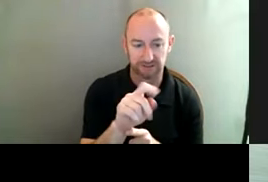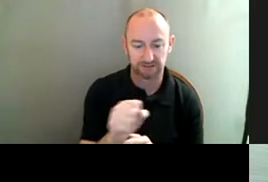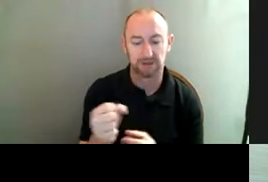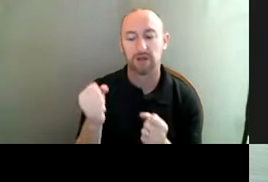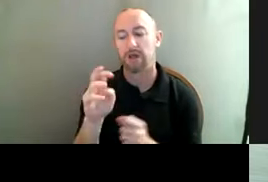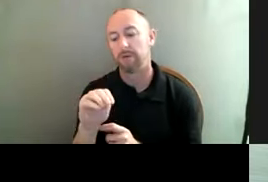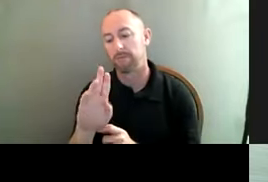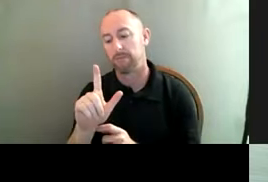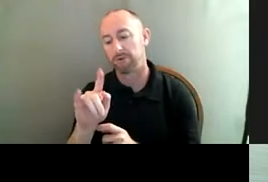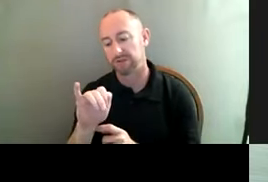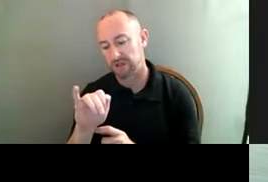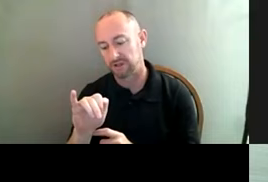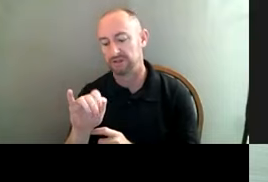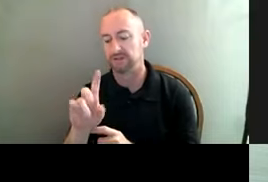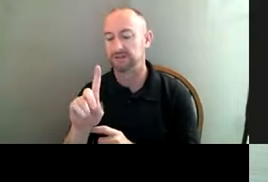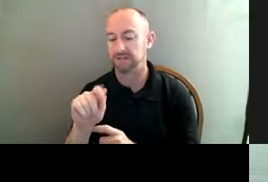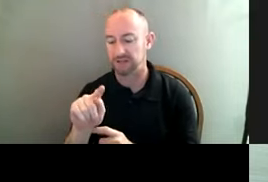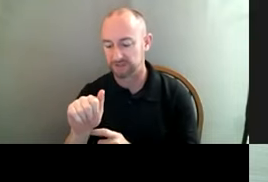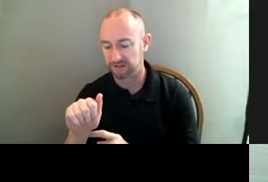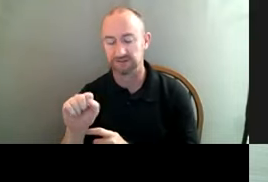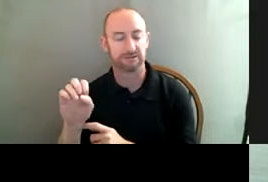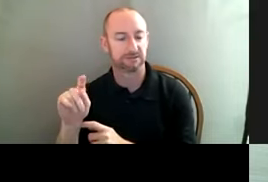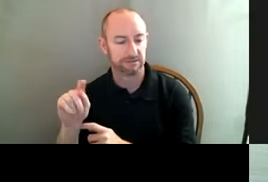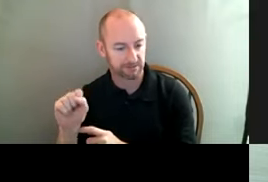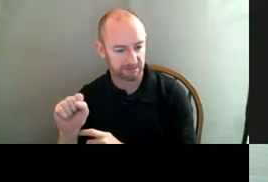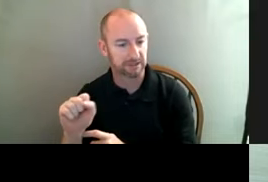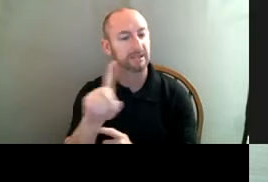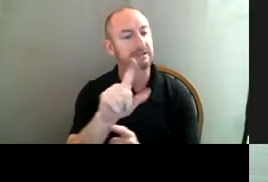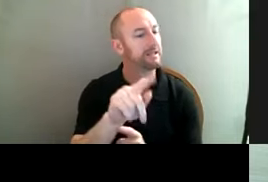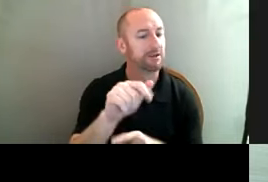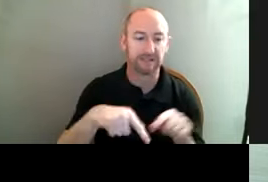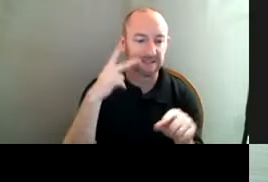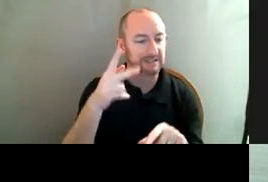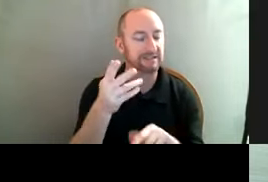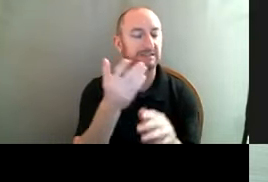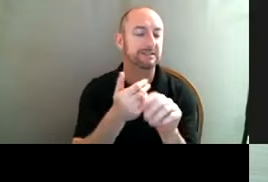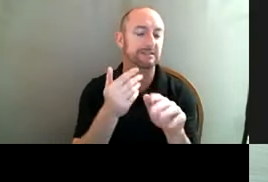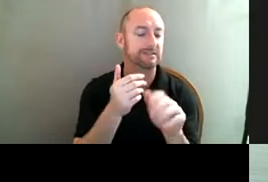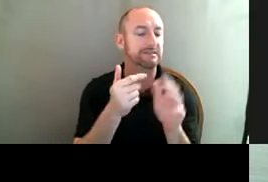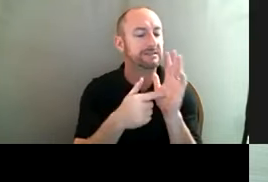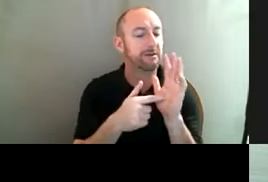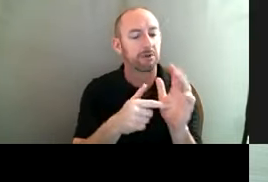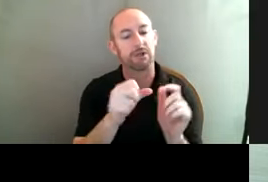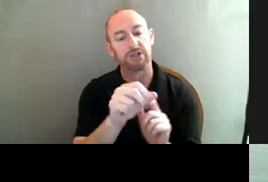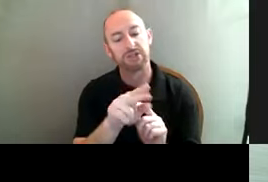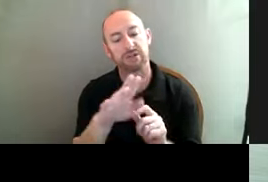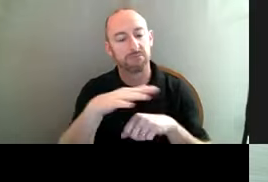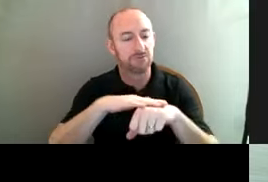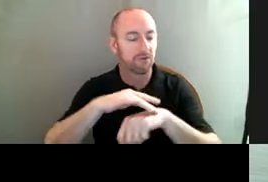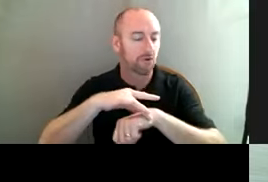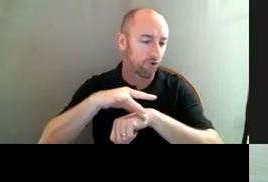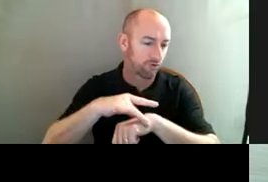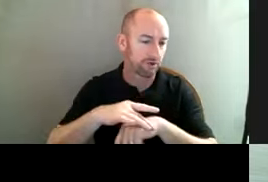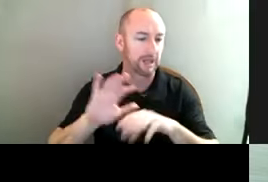data sets depicting things we can't see, like the subsurface of the Earth, How do we envision what's there, not just